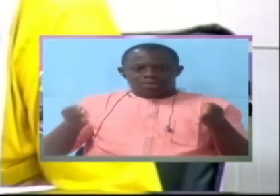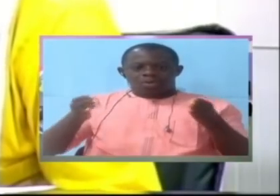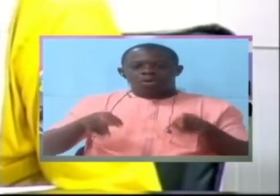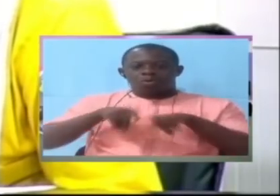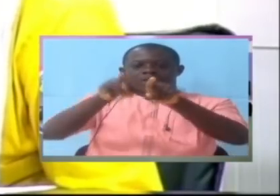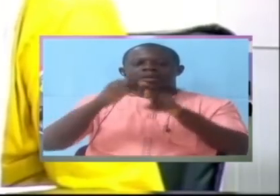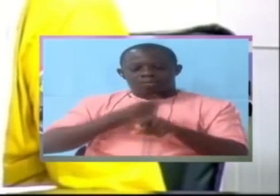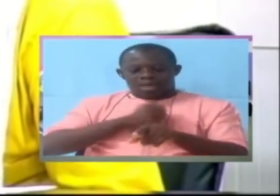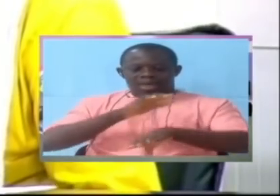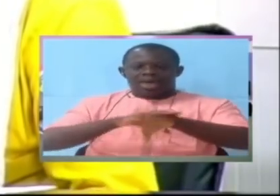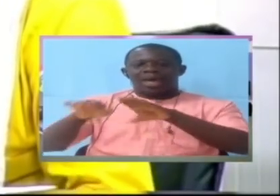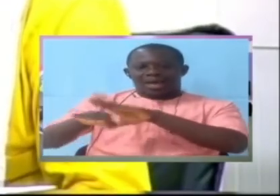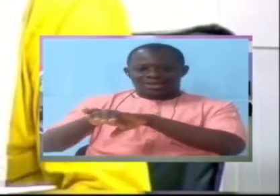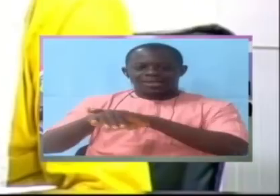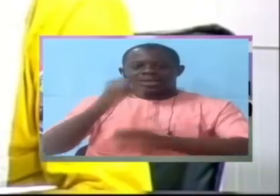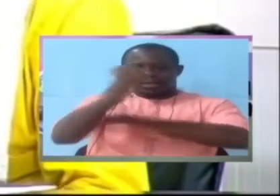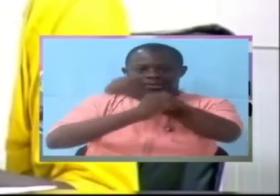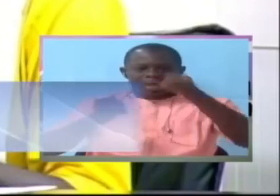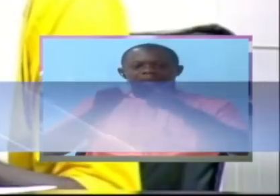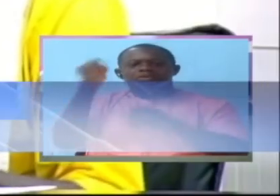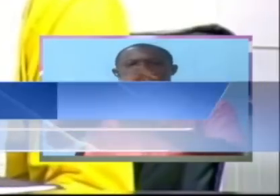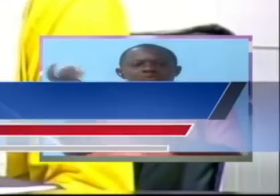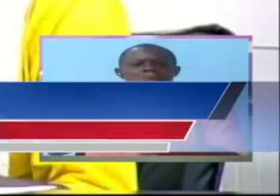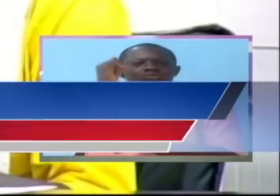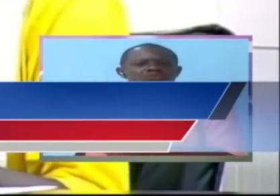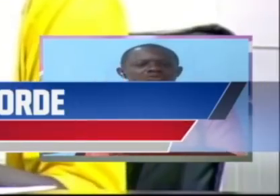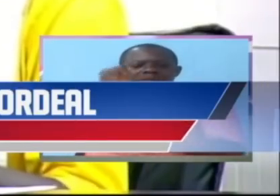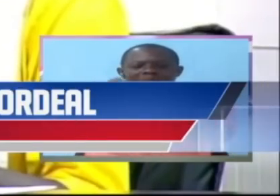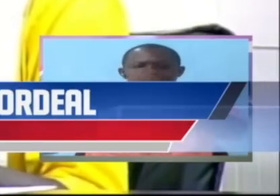with my hands, because what they tied me up with, it